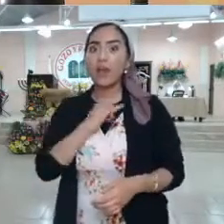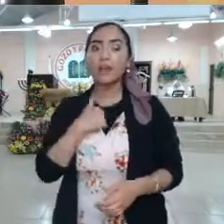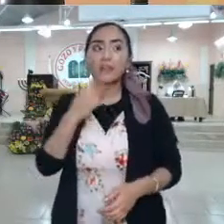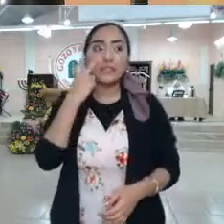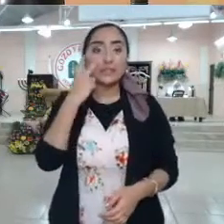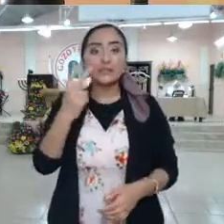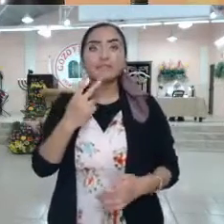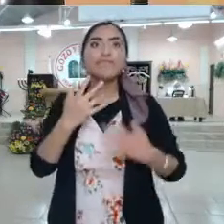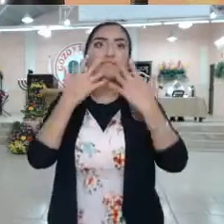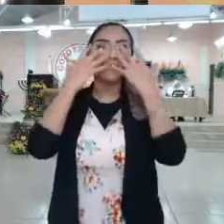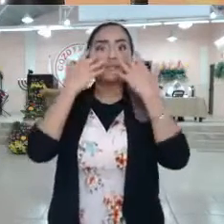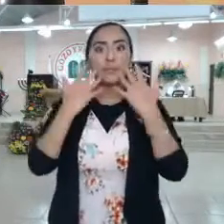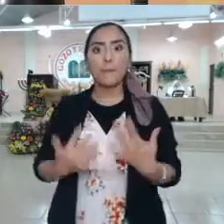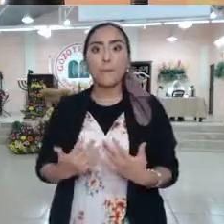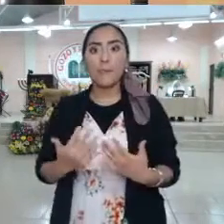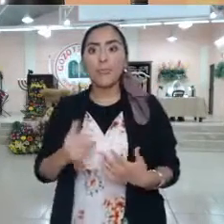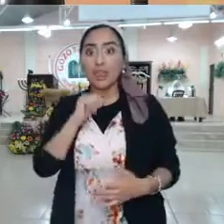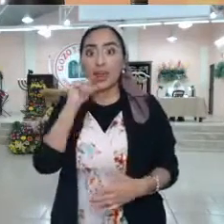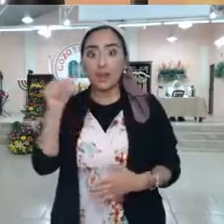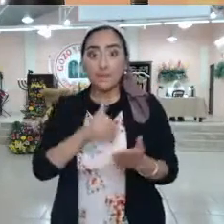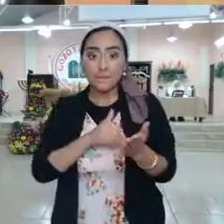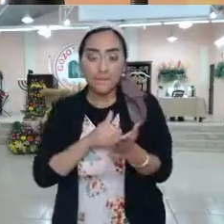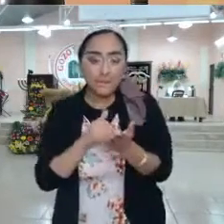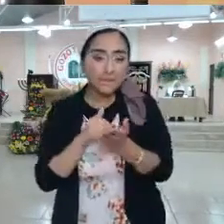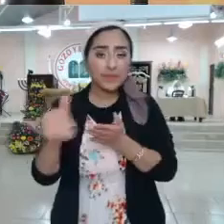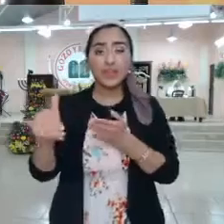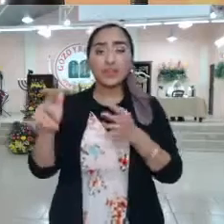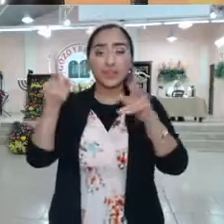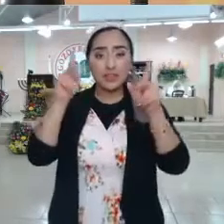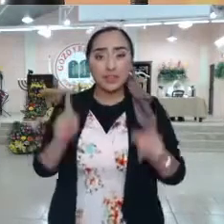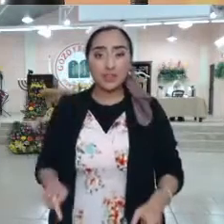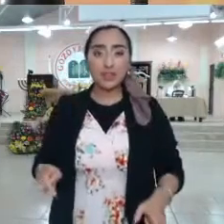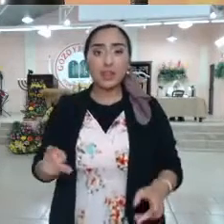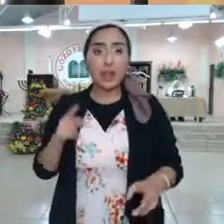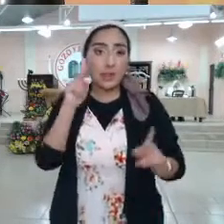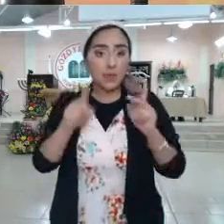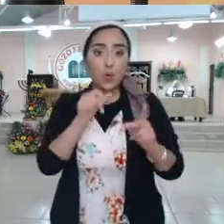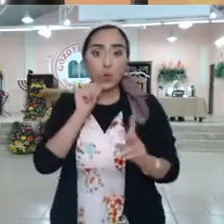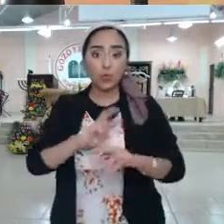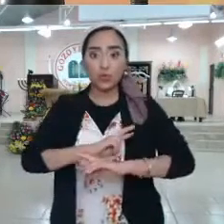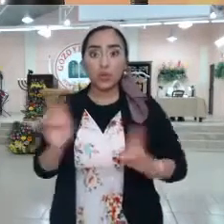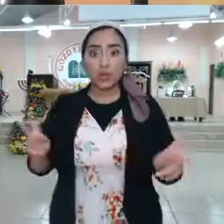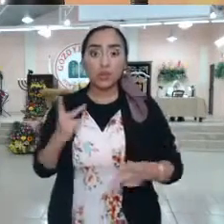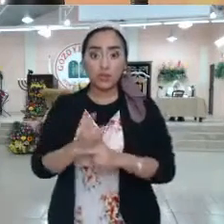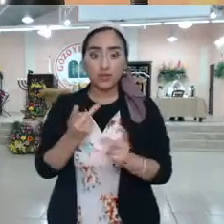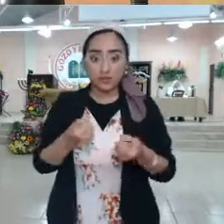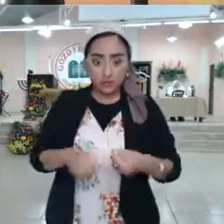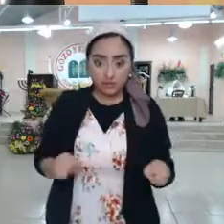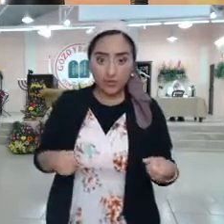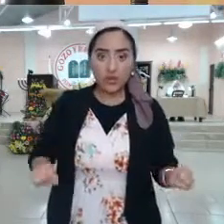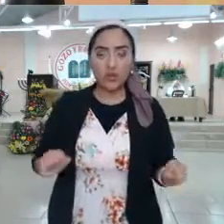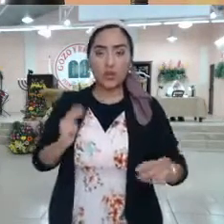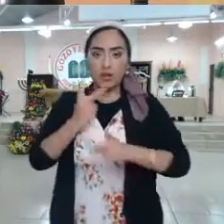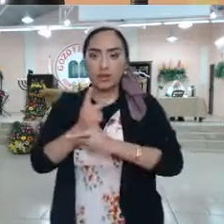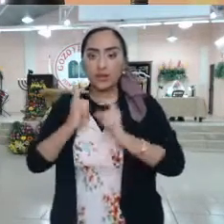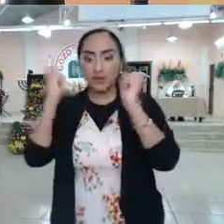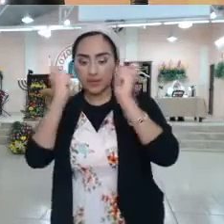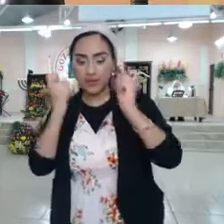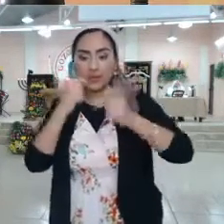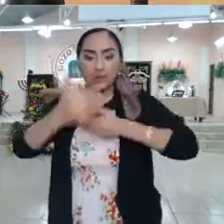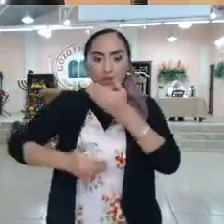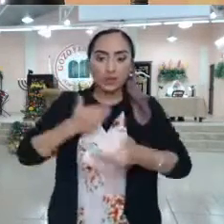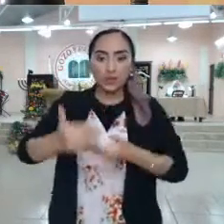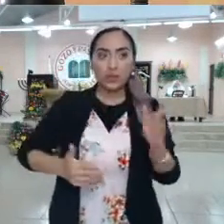one. I've seen, sadly, not hundreds but thousands of people, the people that they kept the trust, they kept the